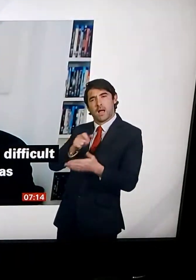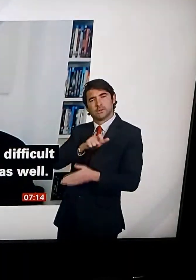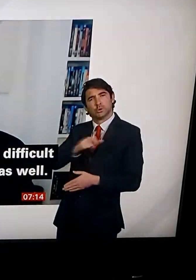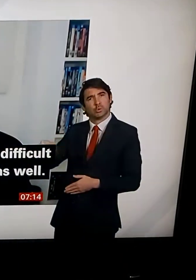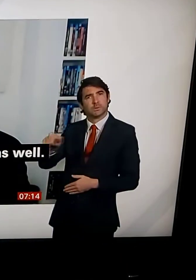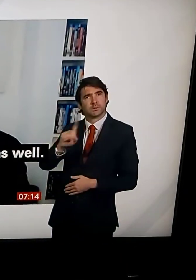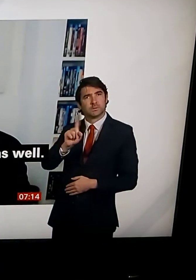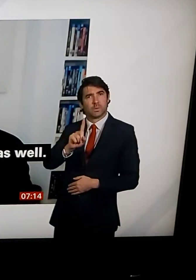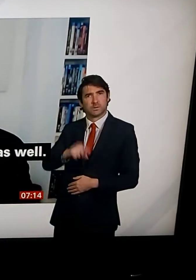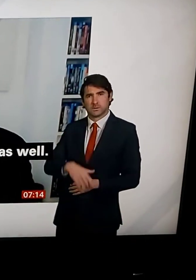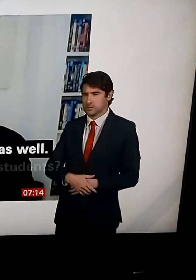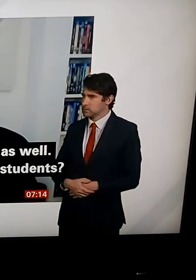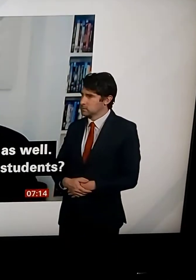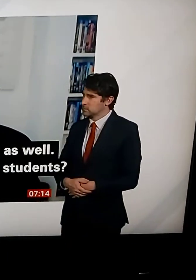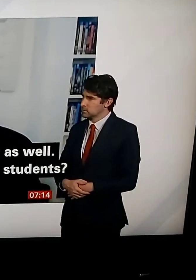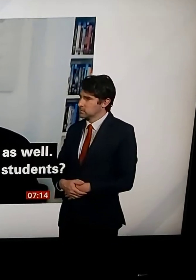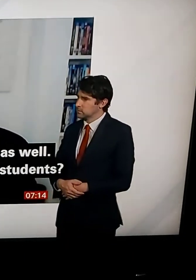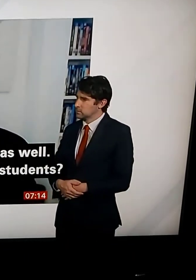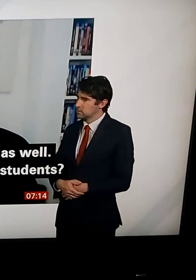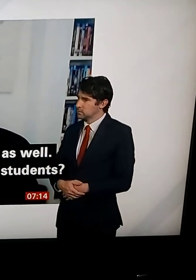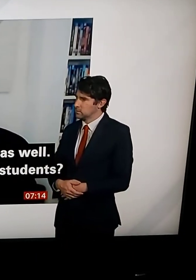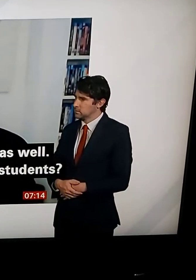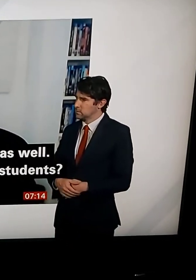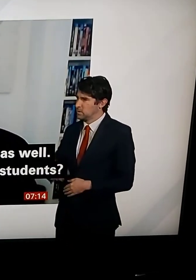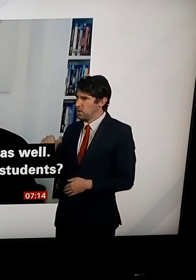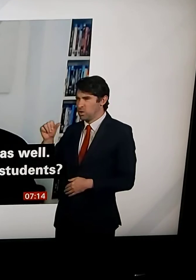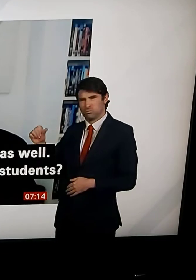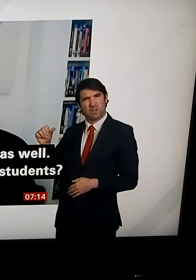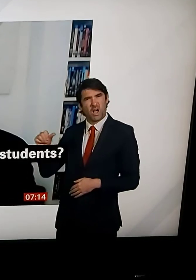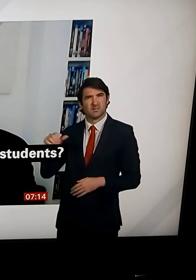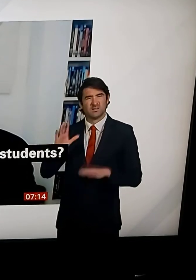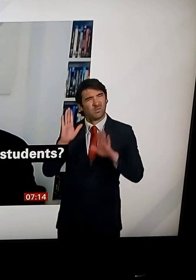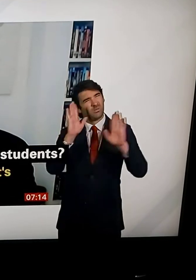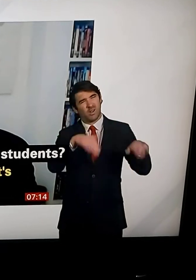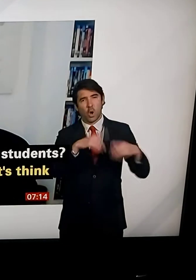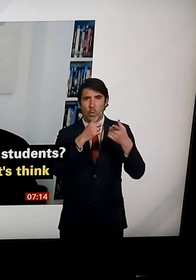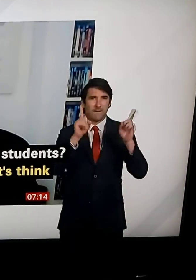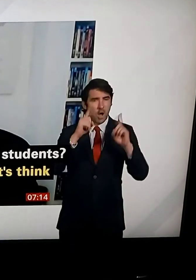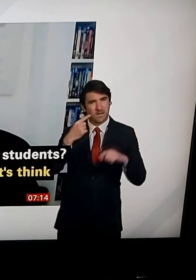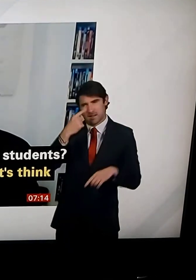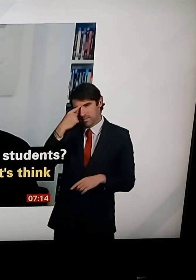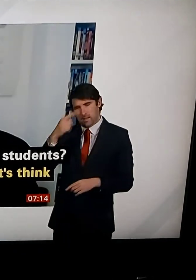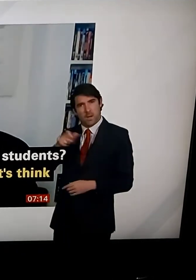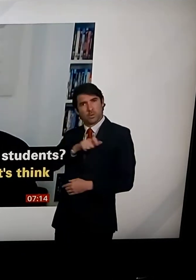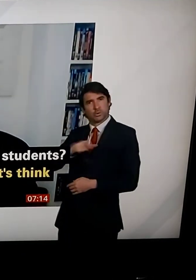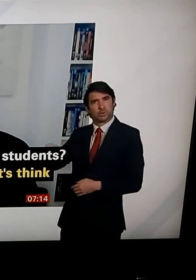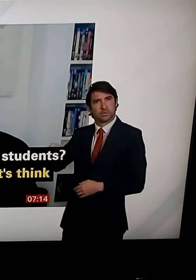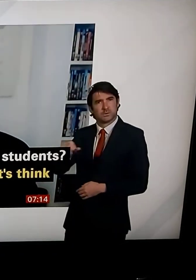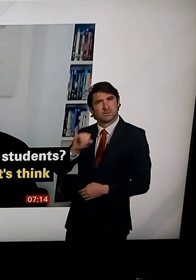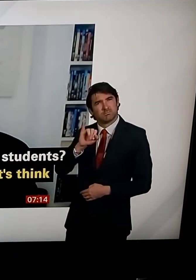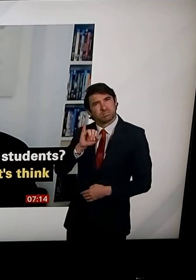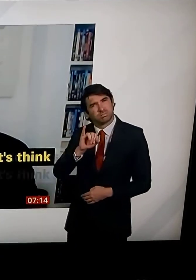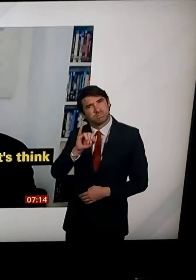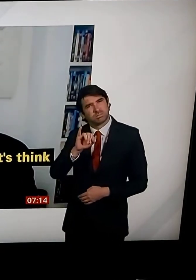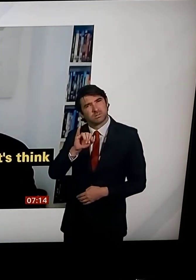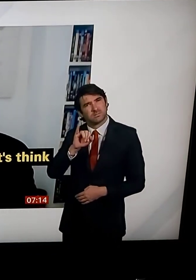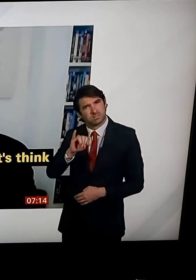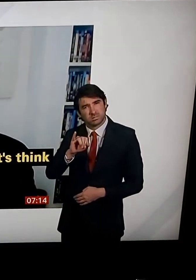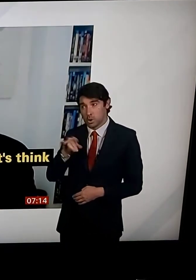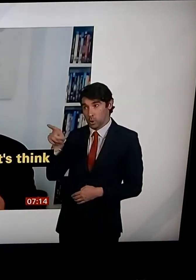at university. Let's think about students. It's a nightmare for them, isn't it? Your student couldn't have got it more